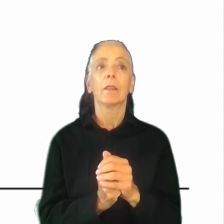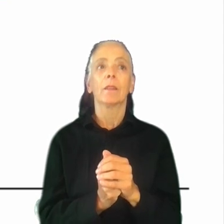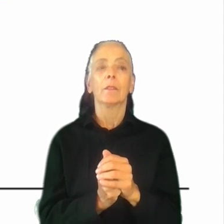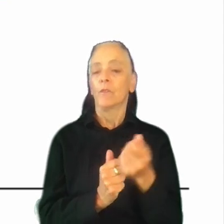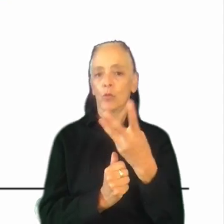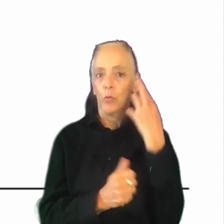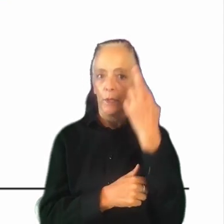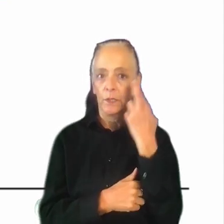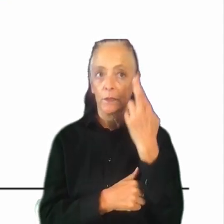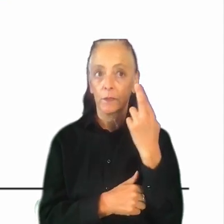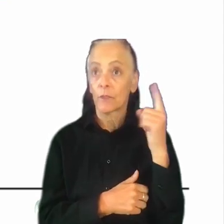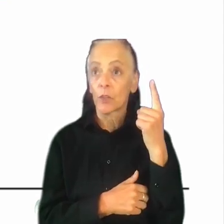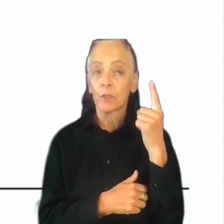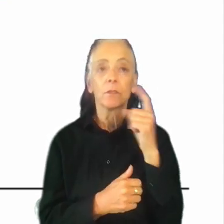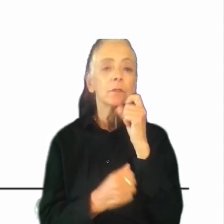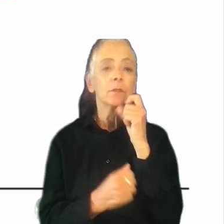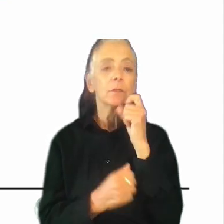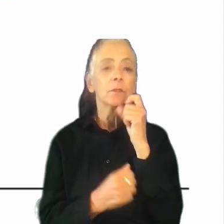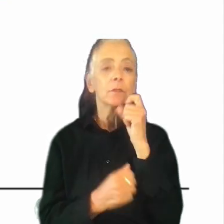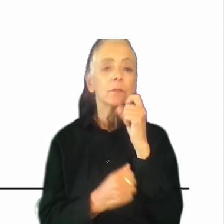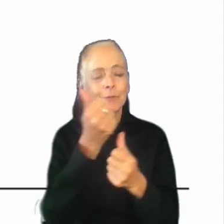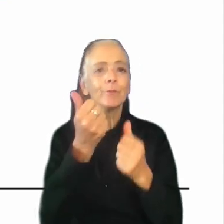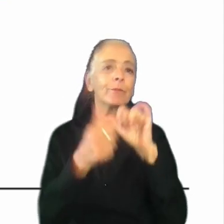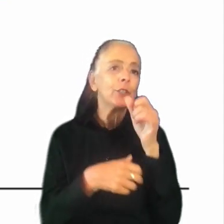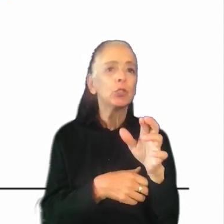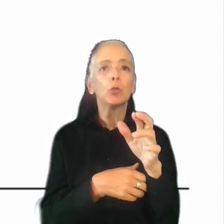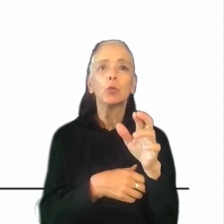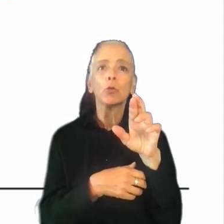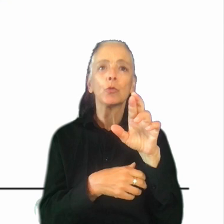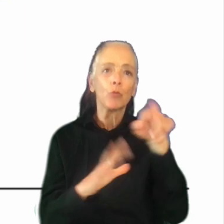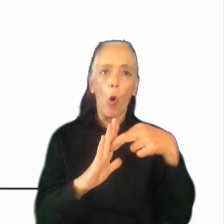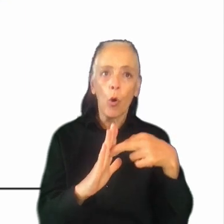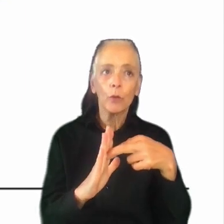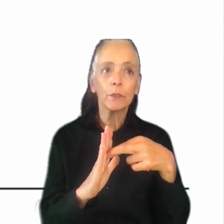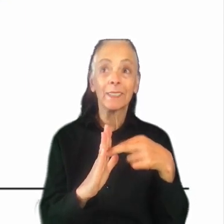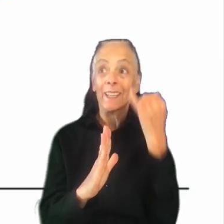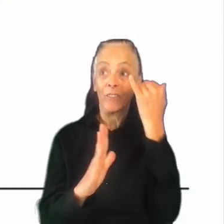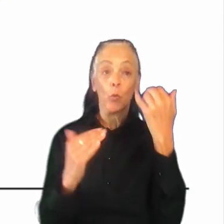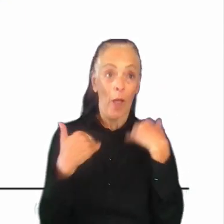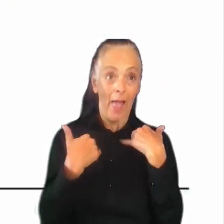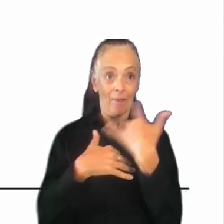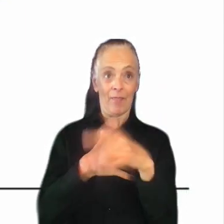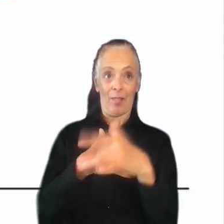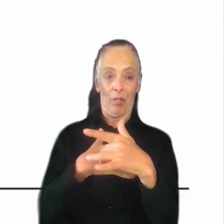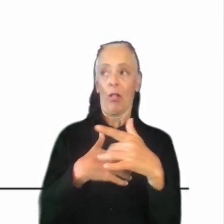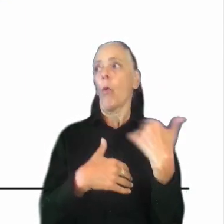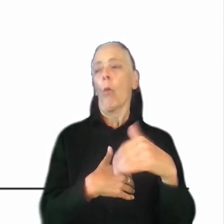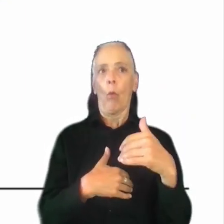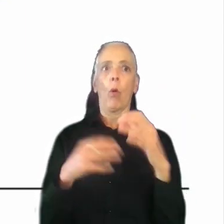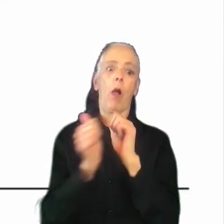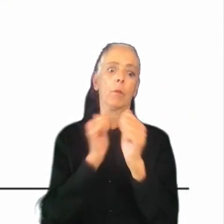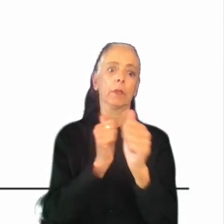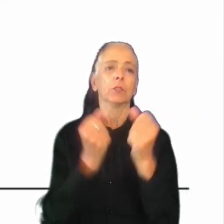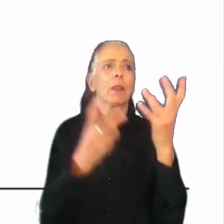this first of all there are not many junior roles out there and when there are those roles there's a lot of competition for them a lot of people are